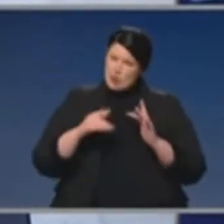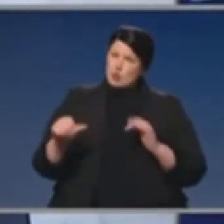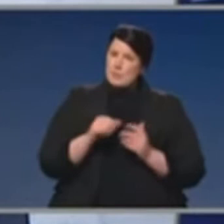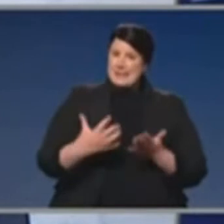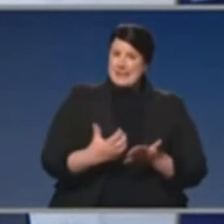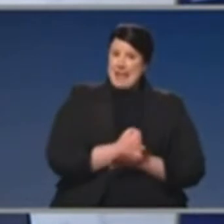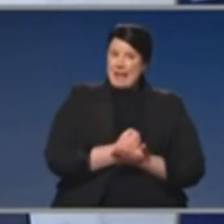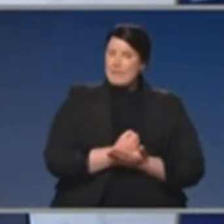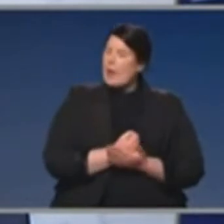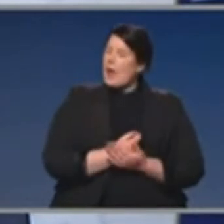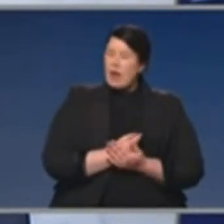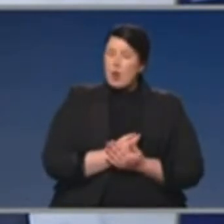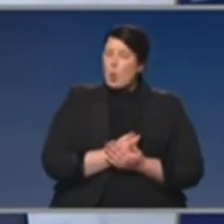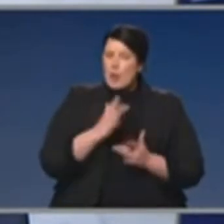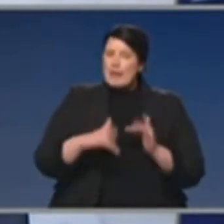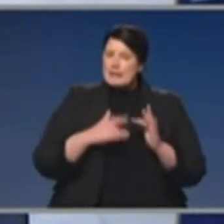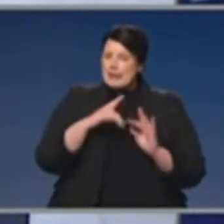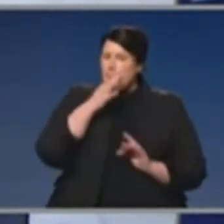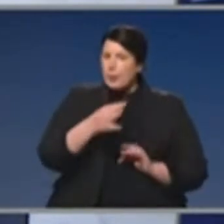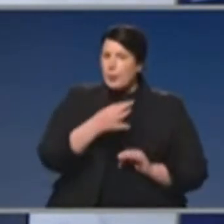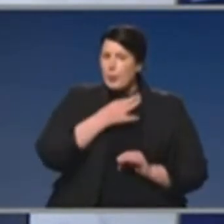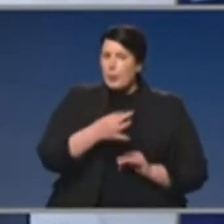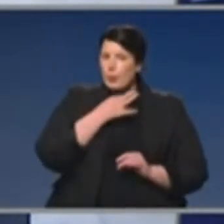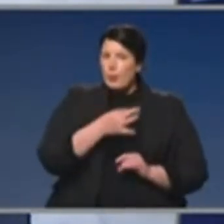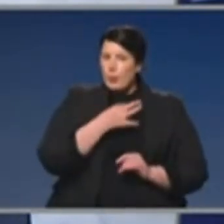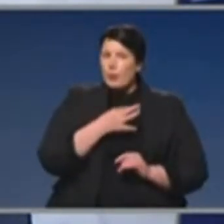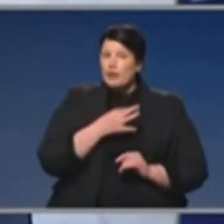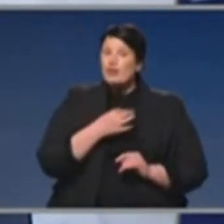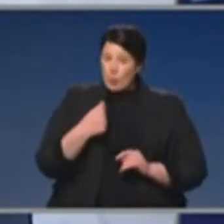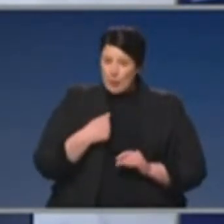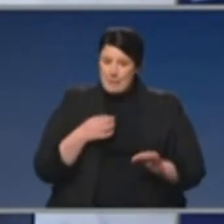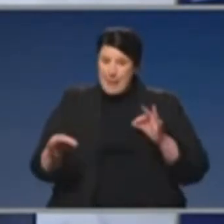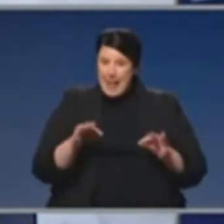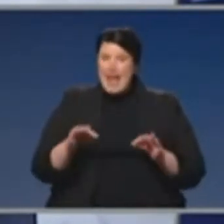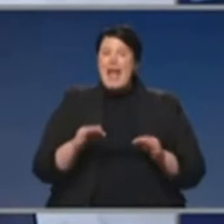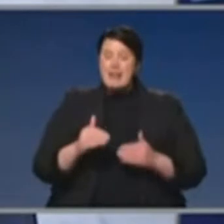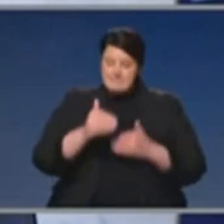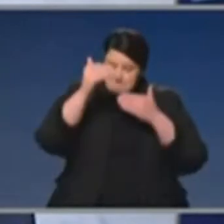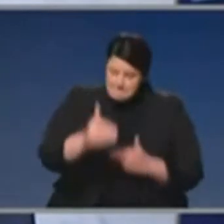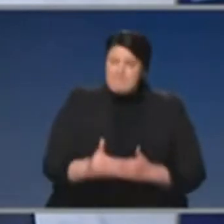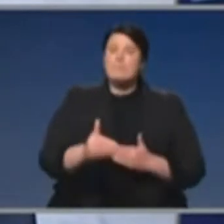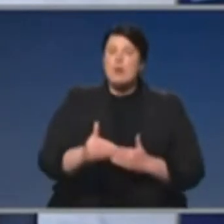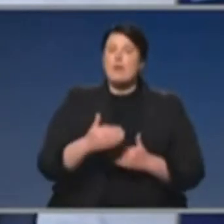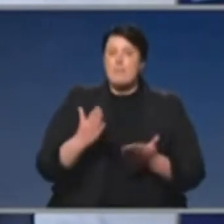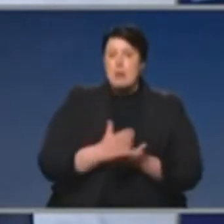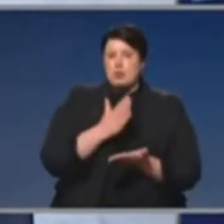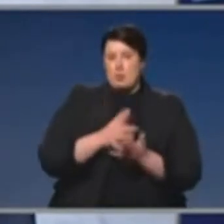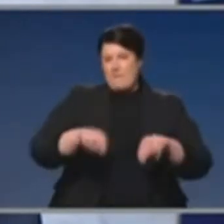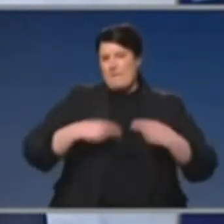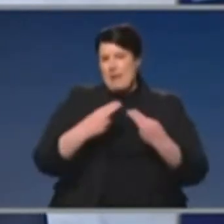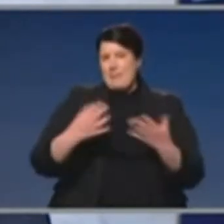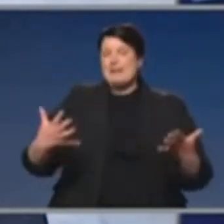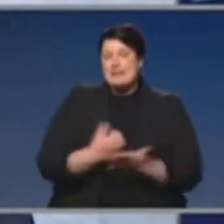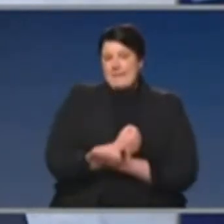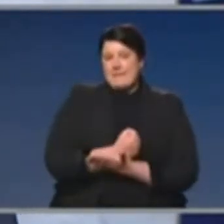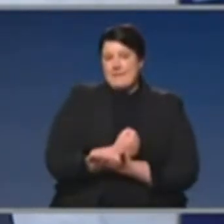not for many families, and we want to make that safe through this investment strategy, through this cyber strategy, and I'm very pleased that we're